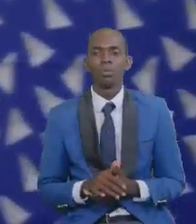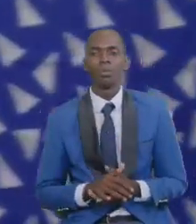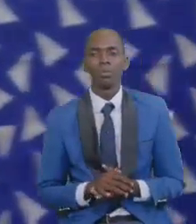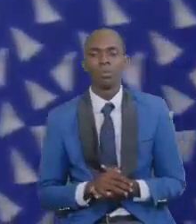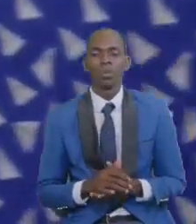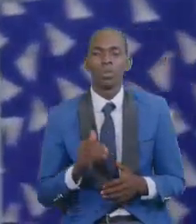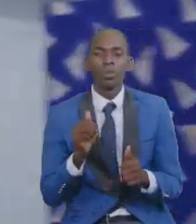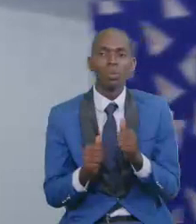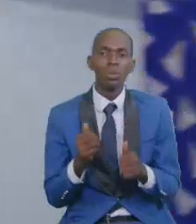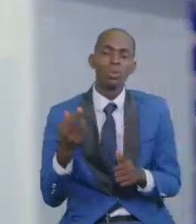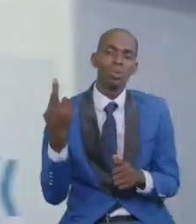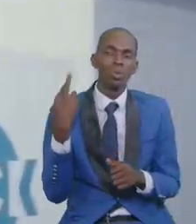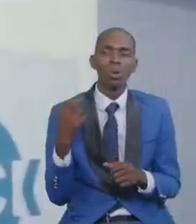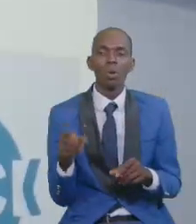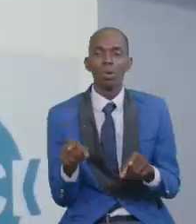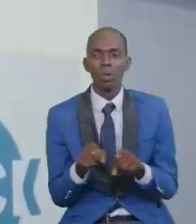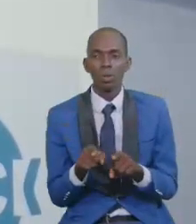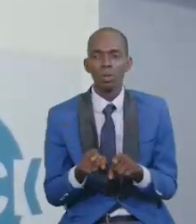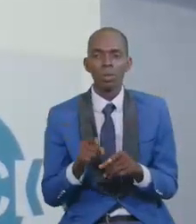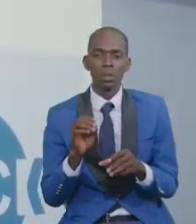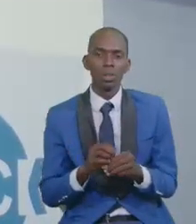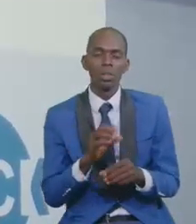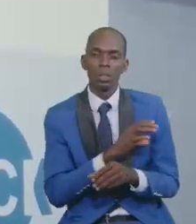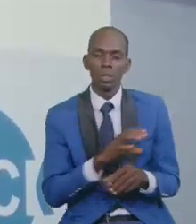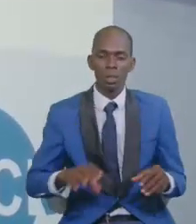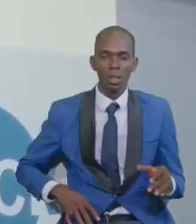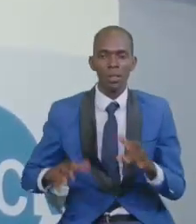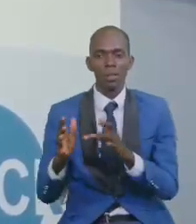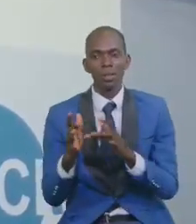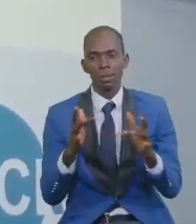which was also in Christ Jesus.